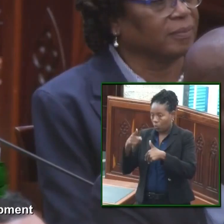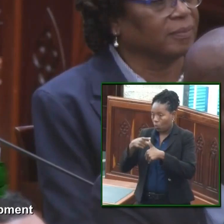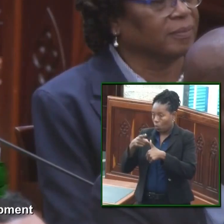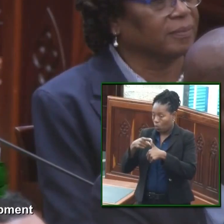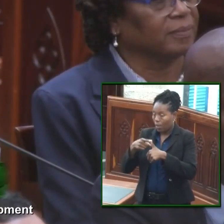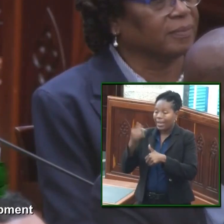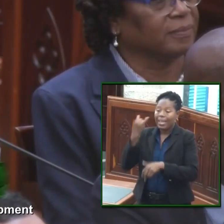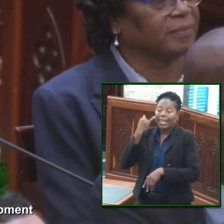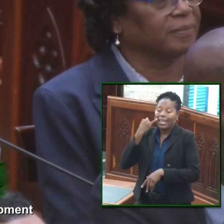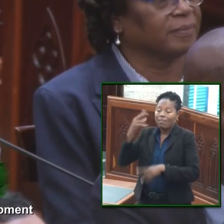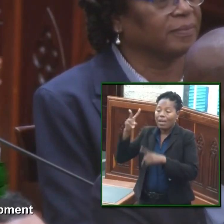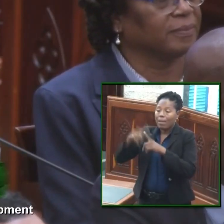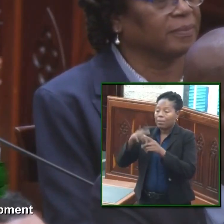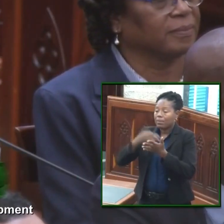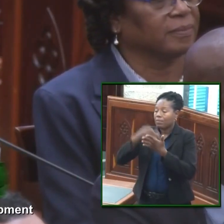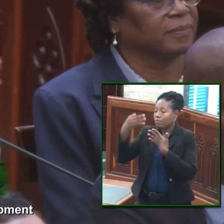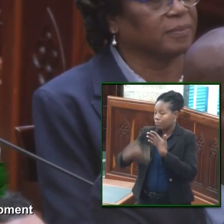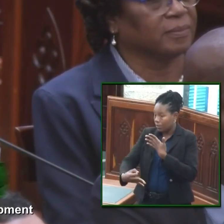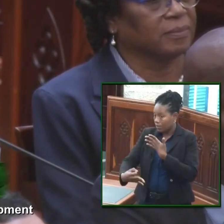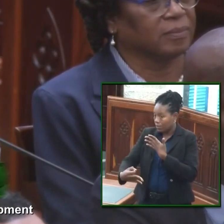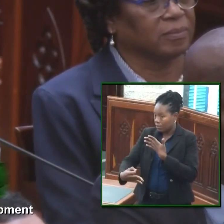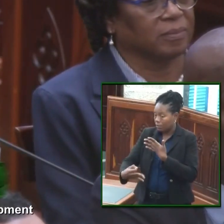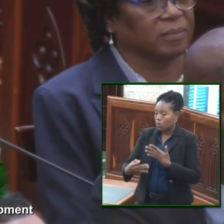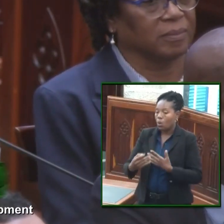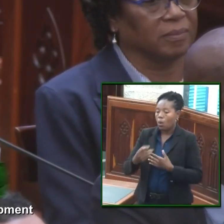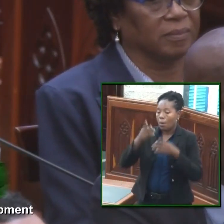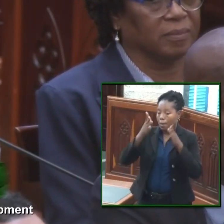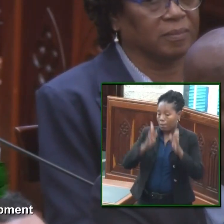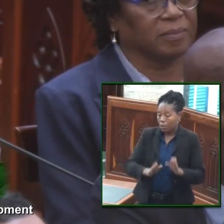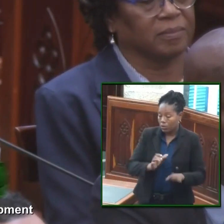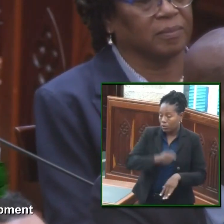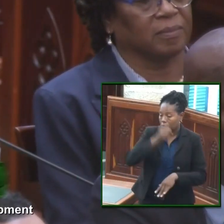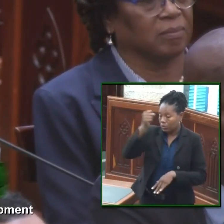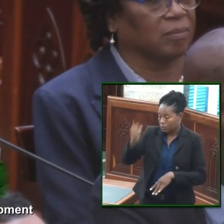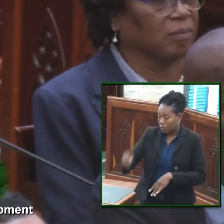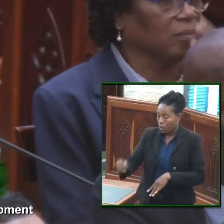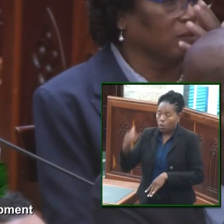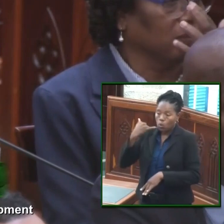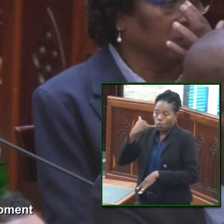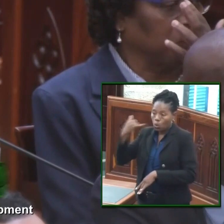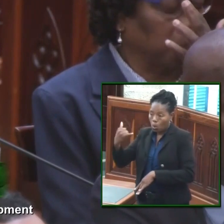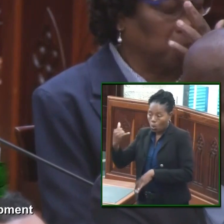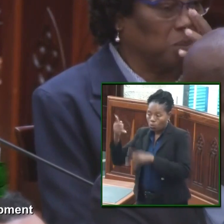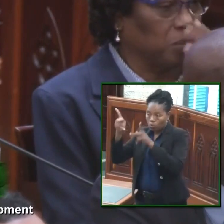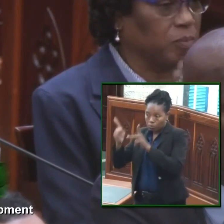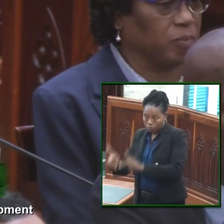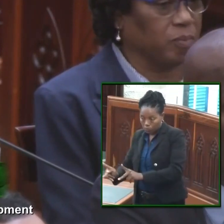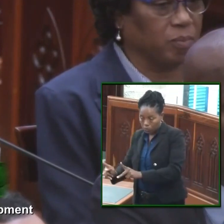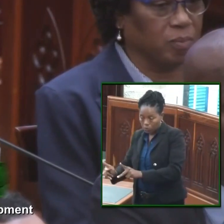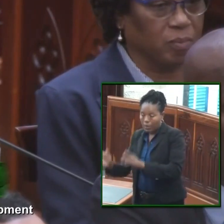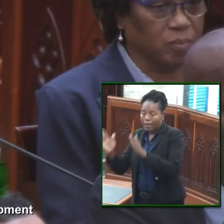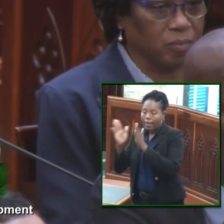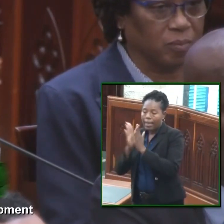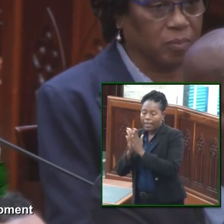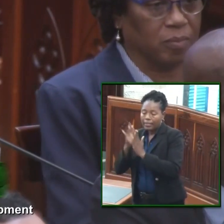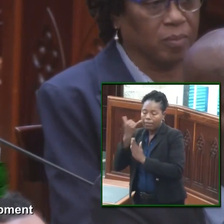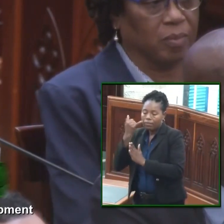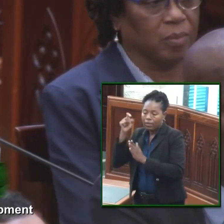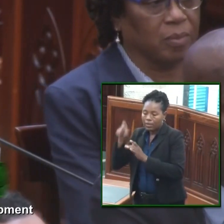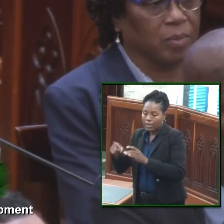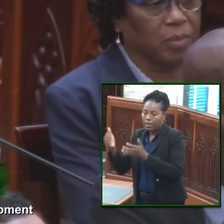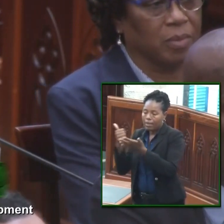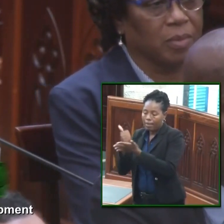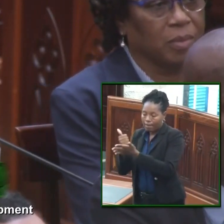an application fails for some reason, we have someone designated to actually contact the client to find out if that client needs help.